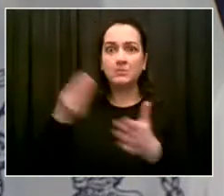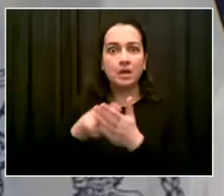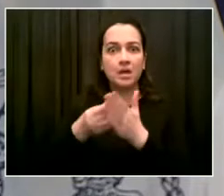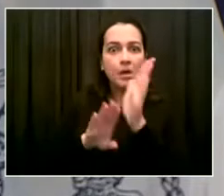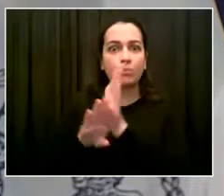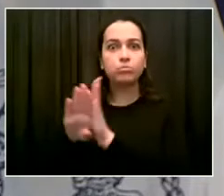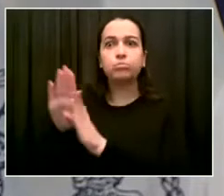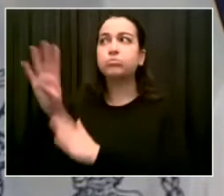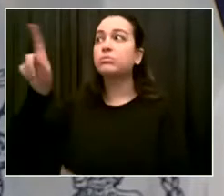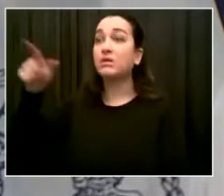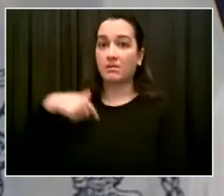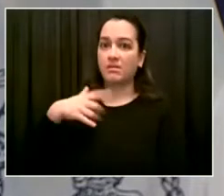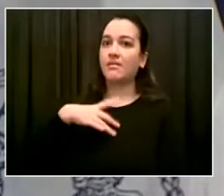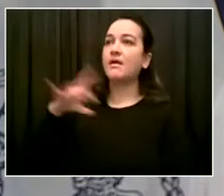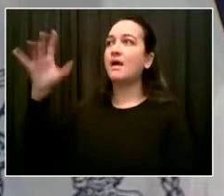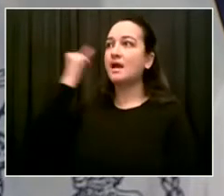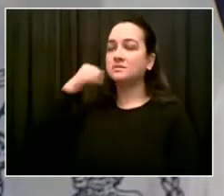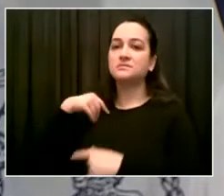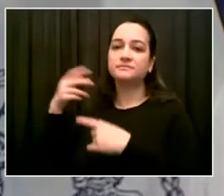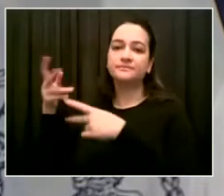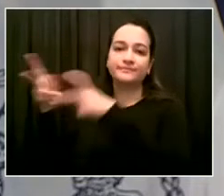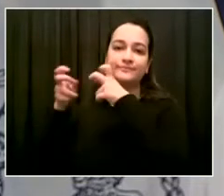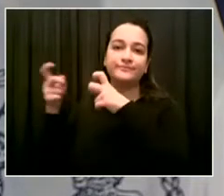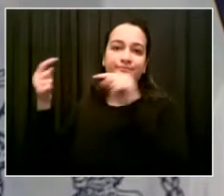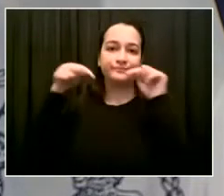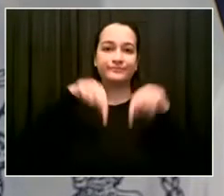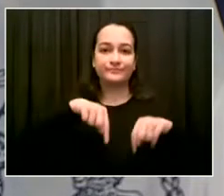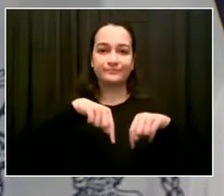Last, we'll go to Gersh from Streetsbook.